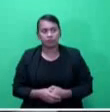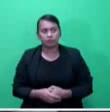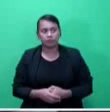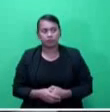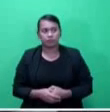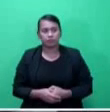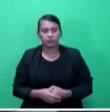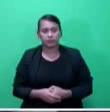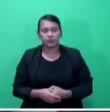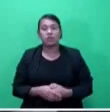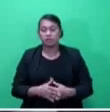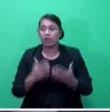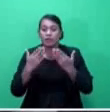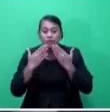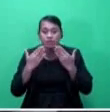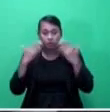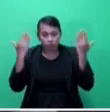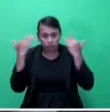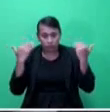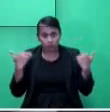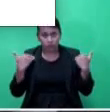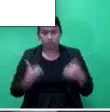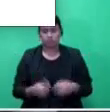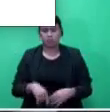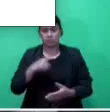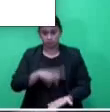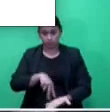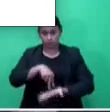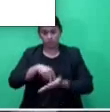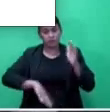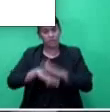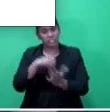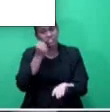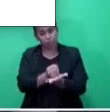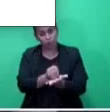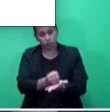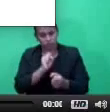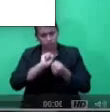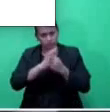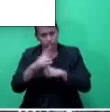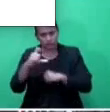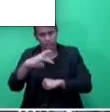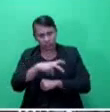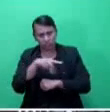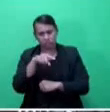Thank you, Honourable Speaker. Mr. Speaker, sir, I rise today in full support of this COVID-19 response